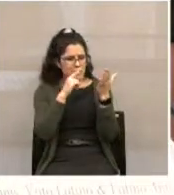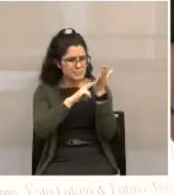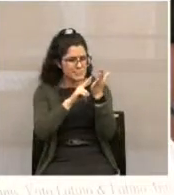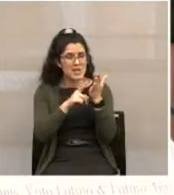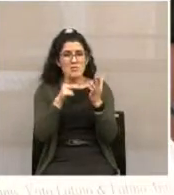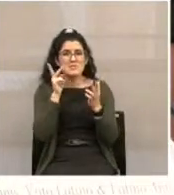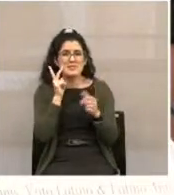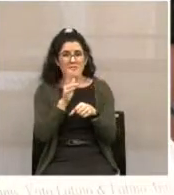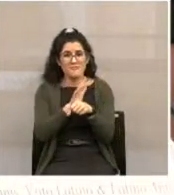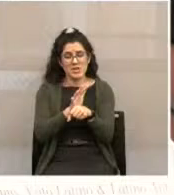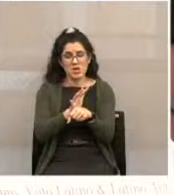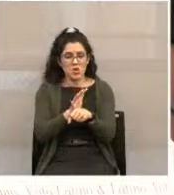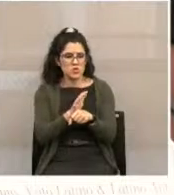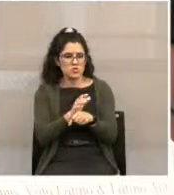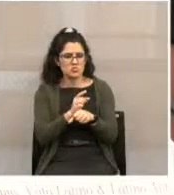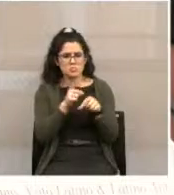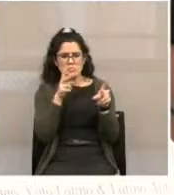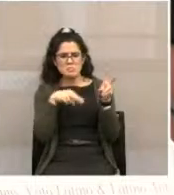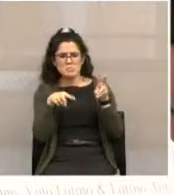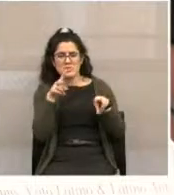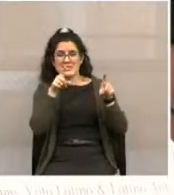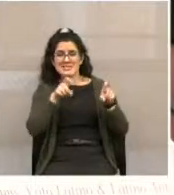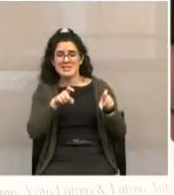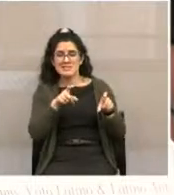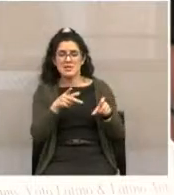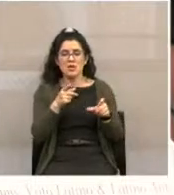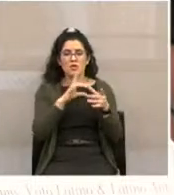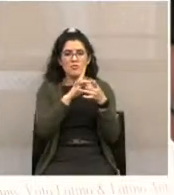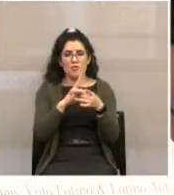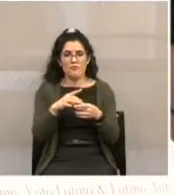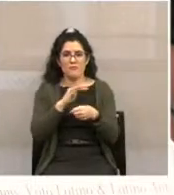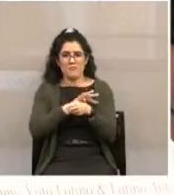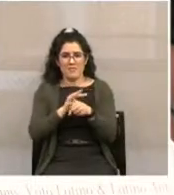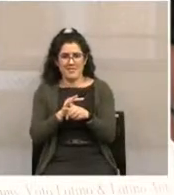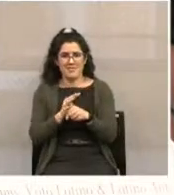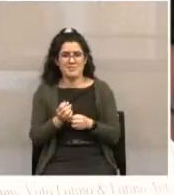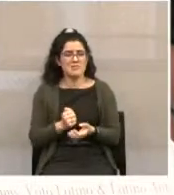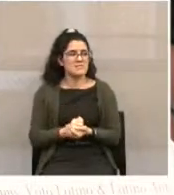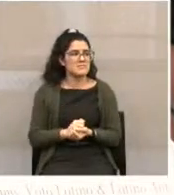in the summer of last year around COVID-related